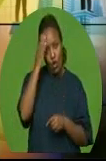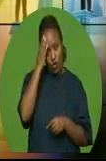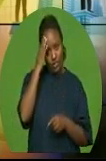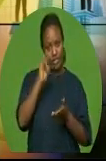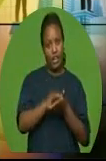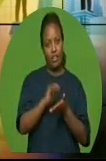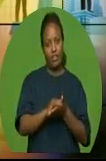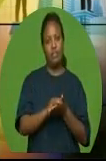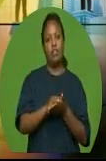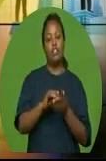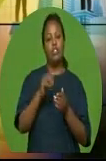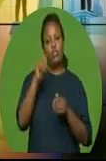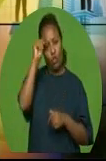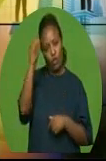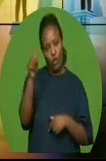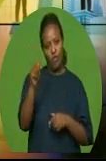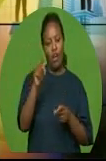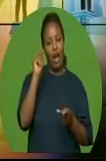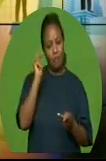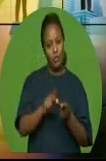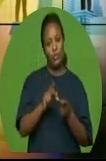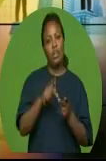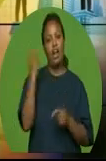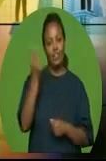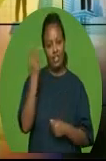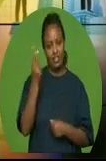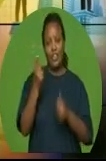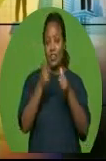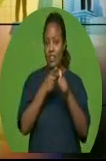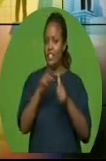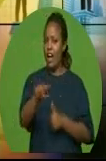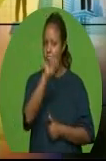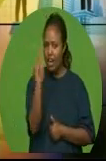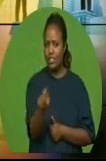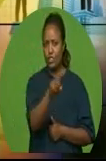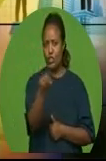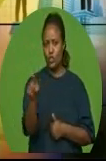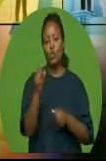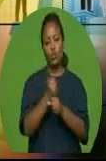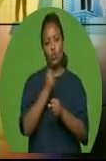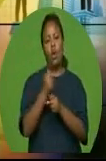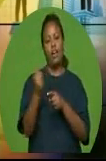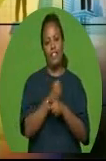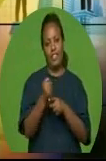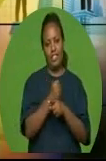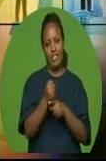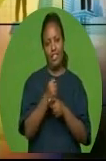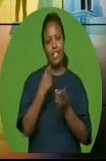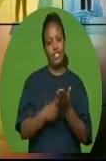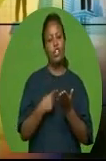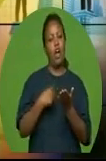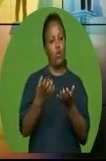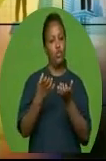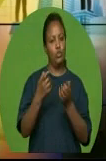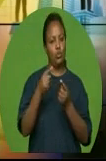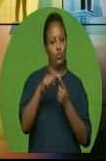known as theory of absolute advantage. But first, let me ask you to do an activity.